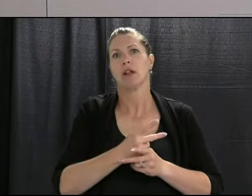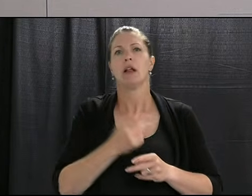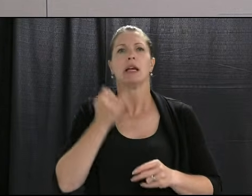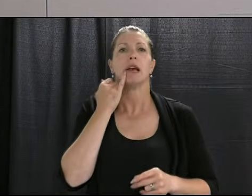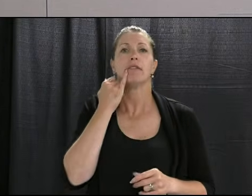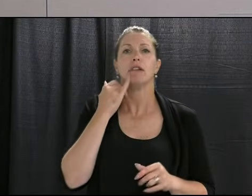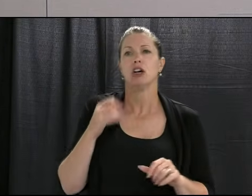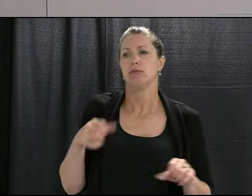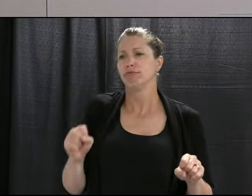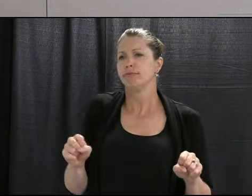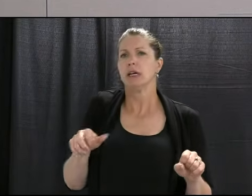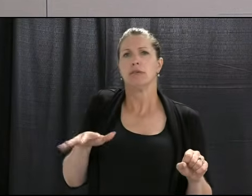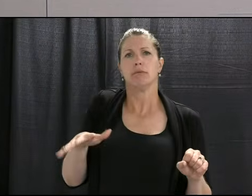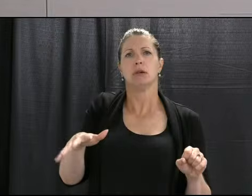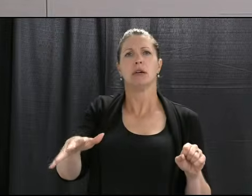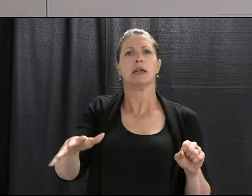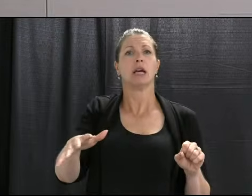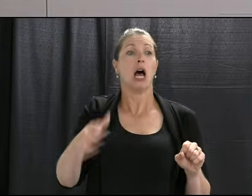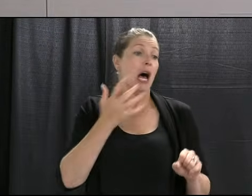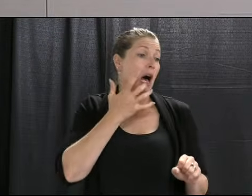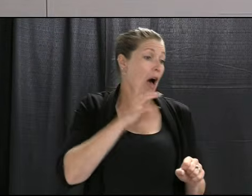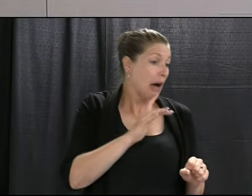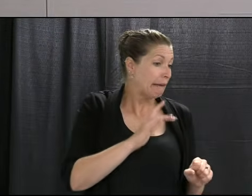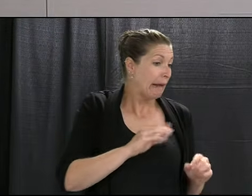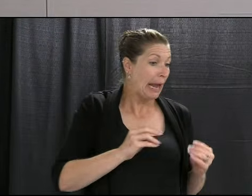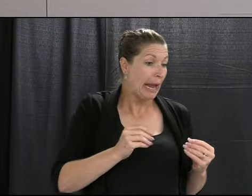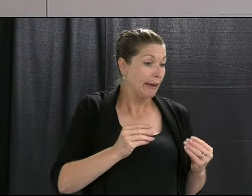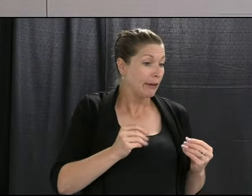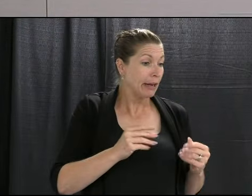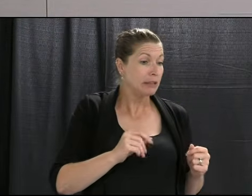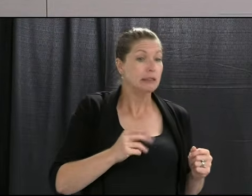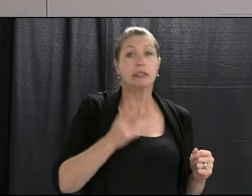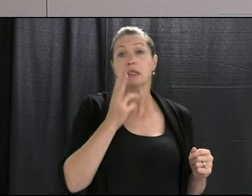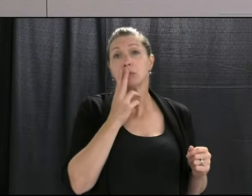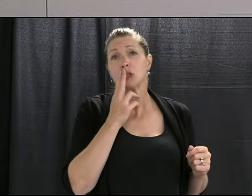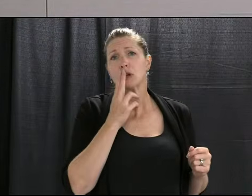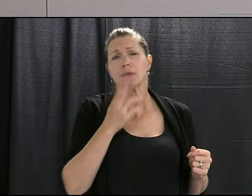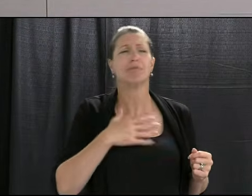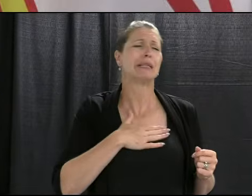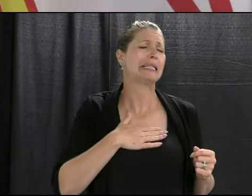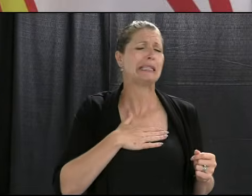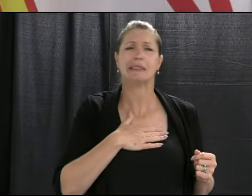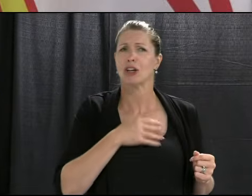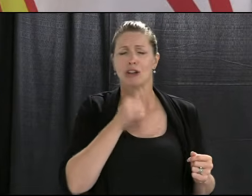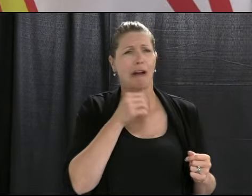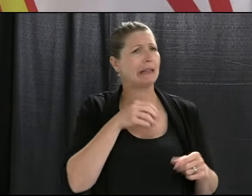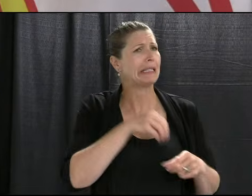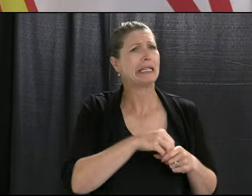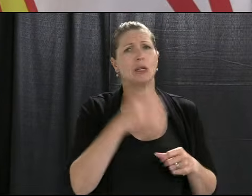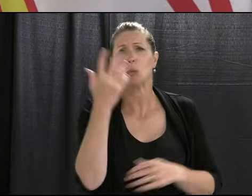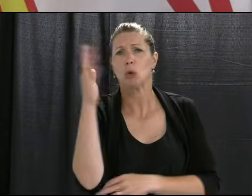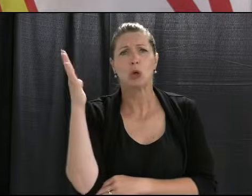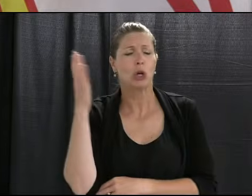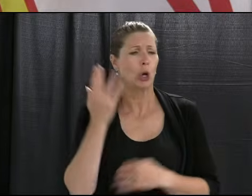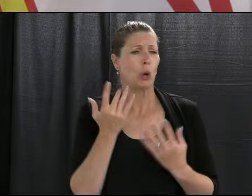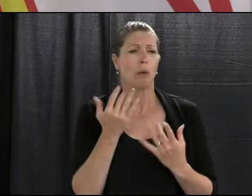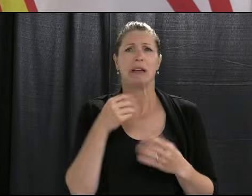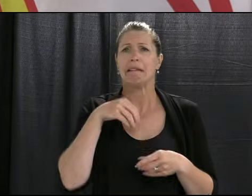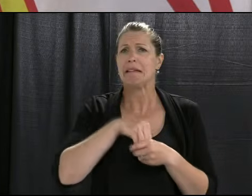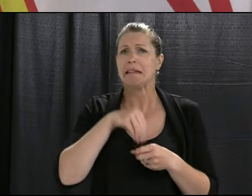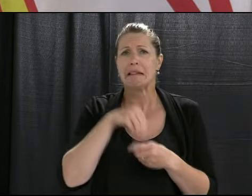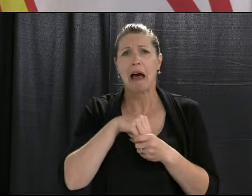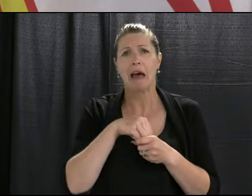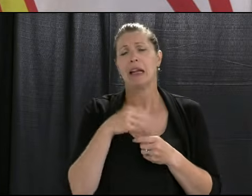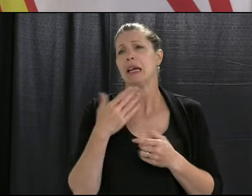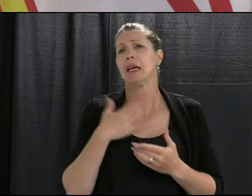make sure, you didn't leave a hot area behind. If you're having a cigarette, don't have a cigarette in the woods. Wait till you get home. Wait till you get indoors.